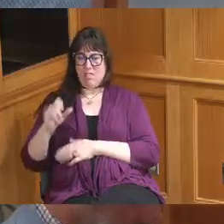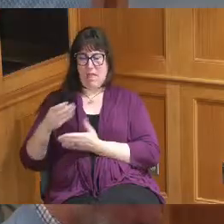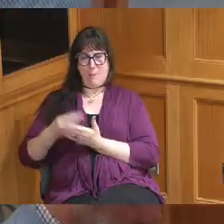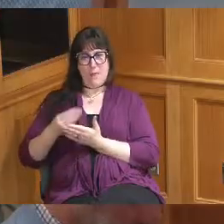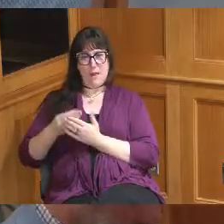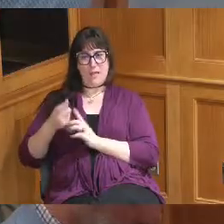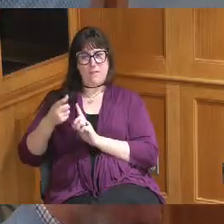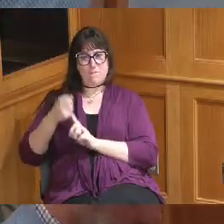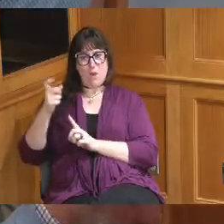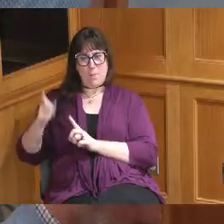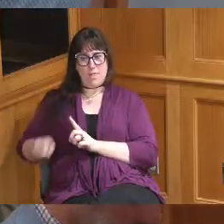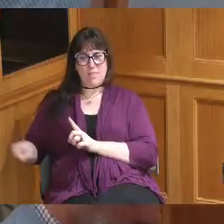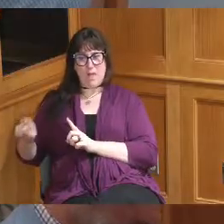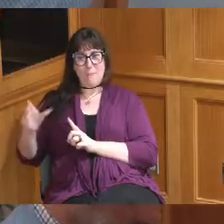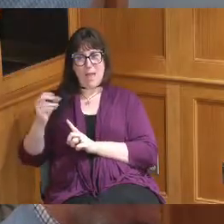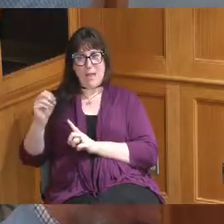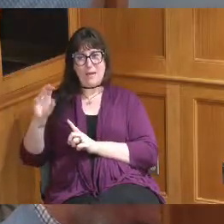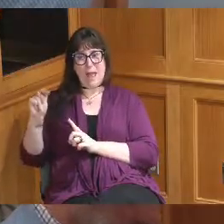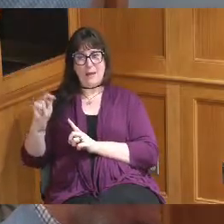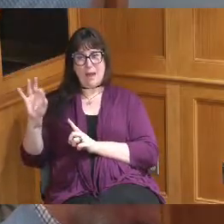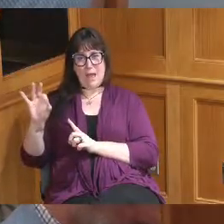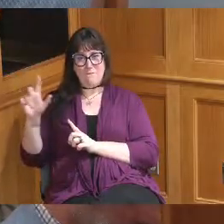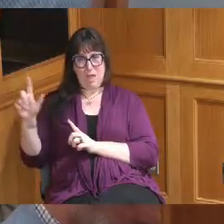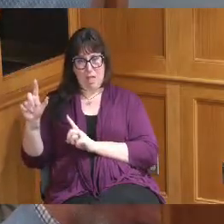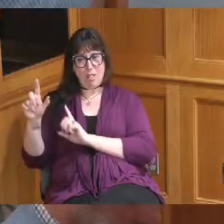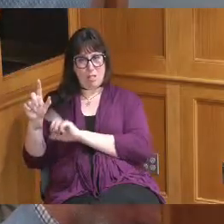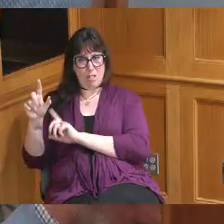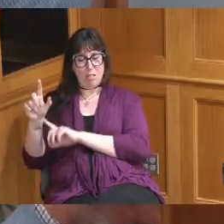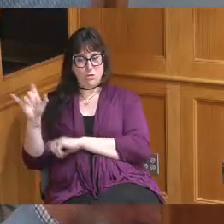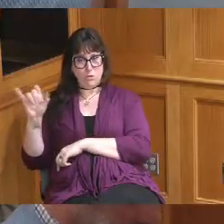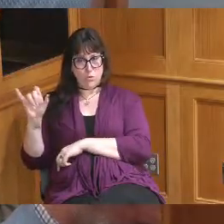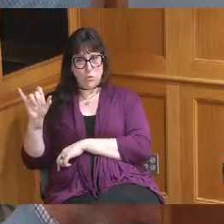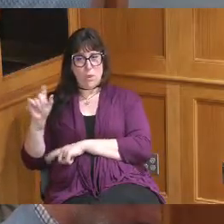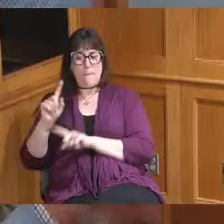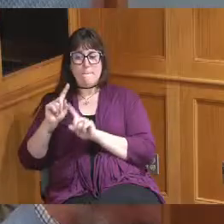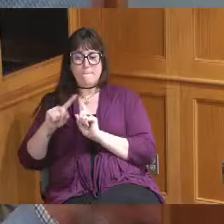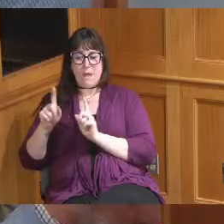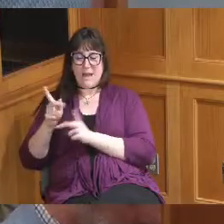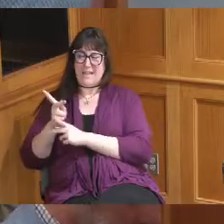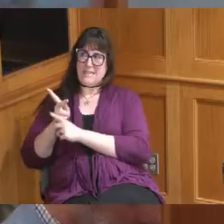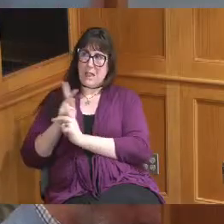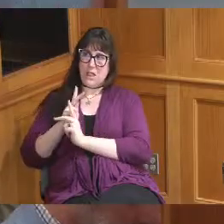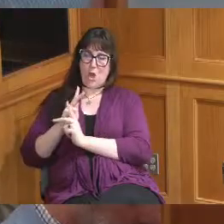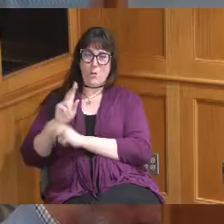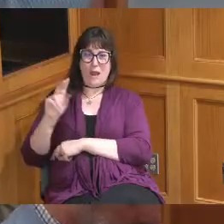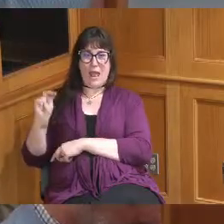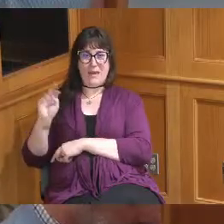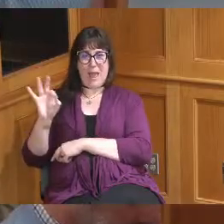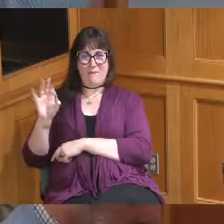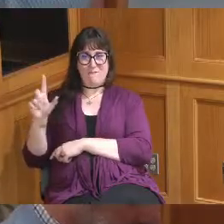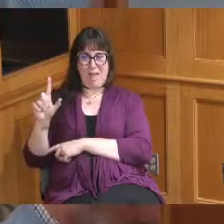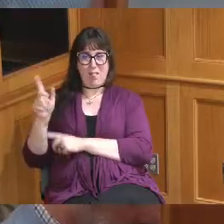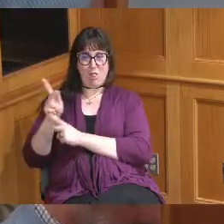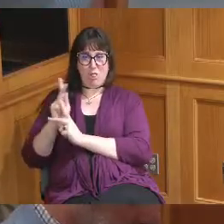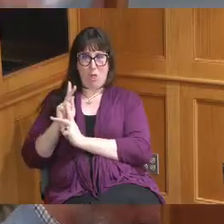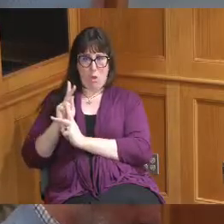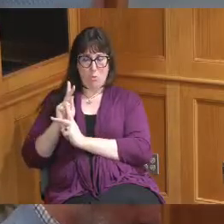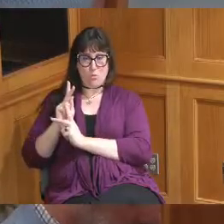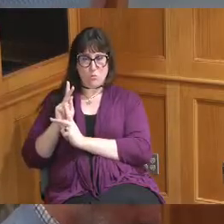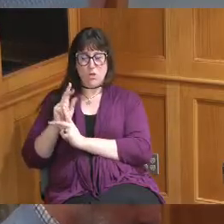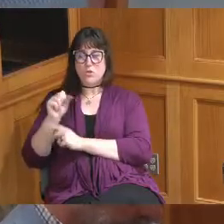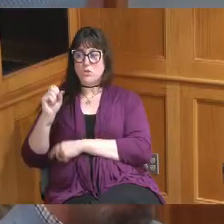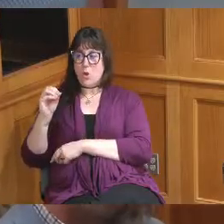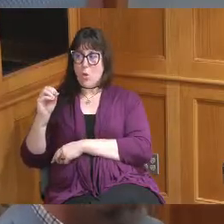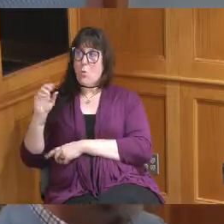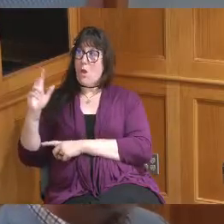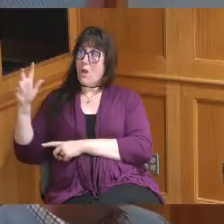from them and the NFL, but essentially this is a loan from the NFL. So the NFL will be